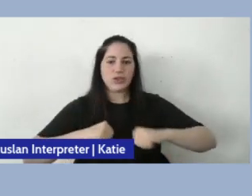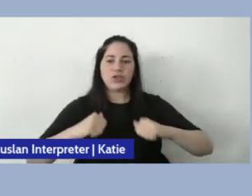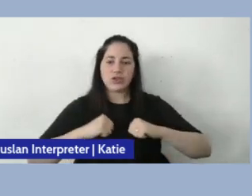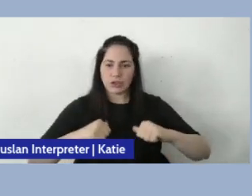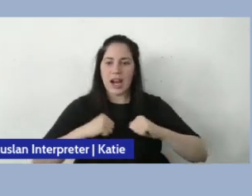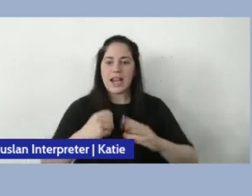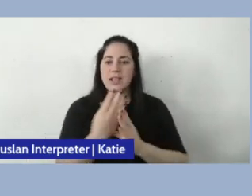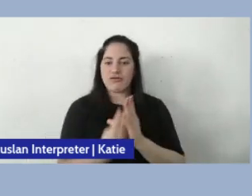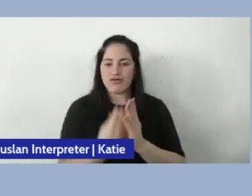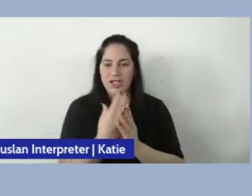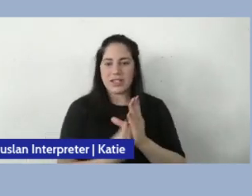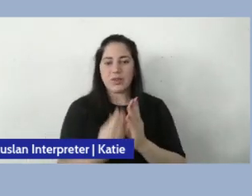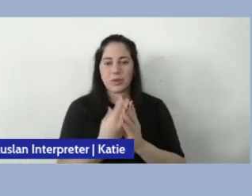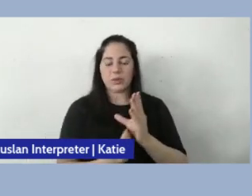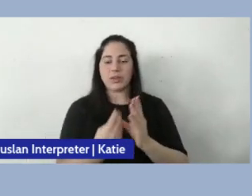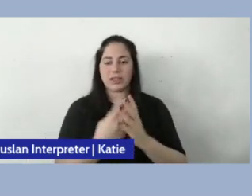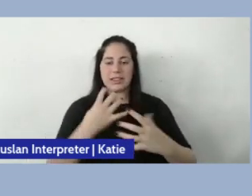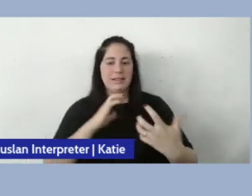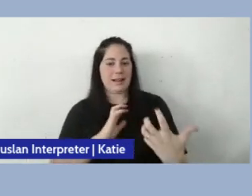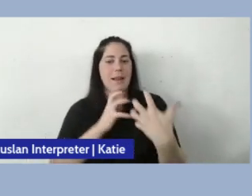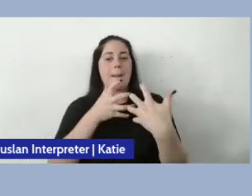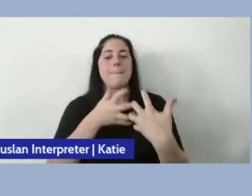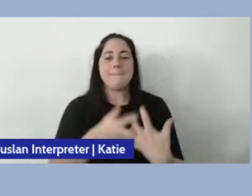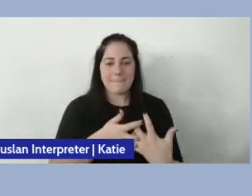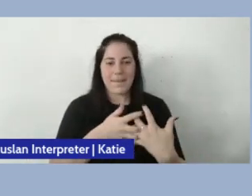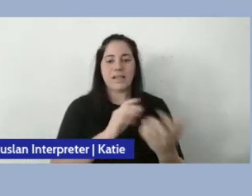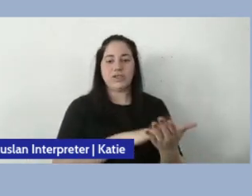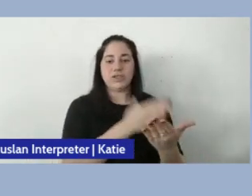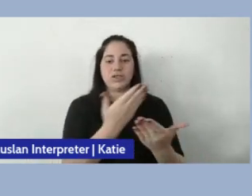needs of interpreters, which hasn't existed until now.